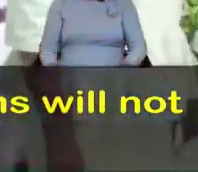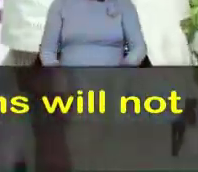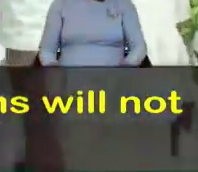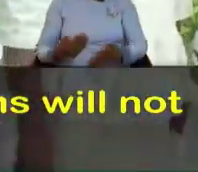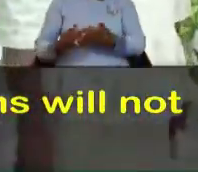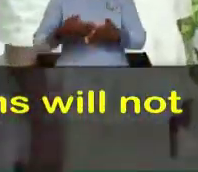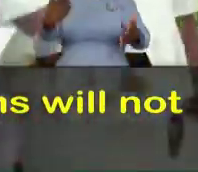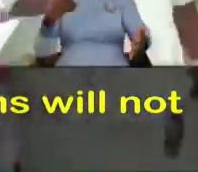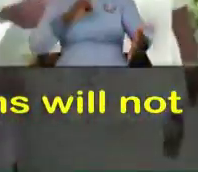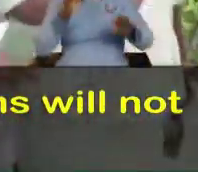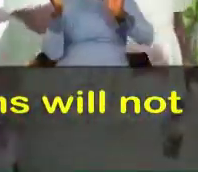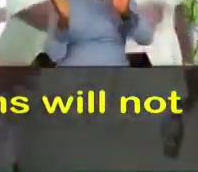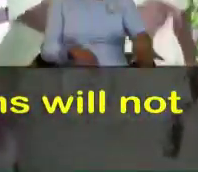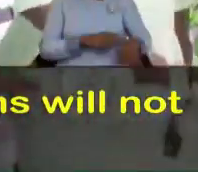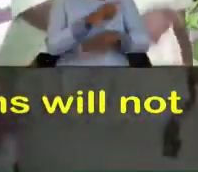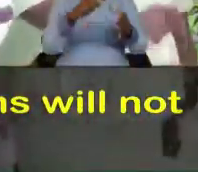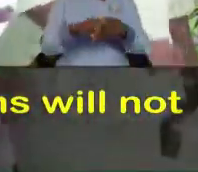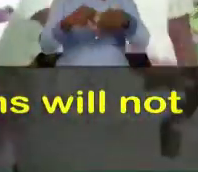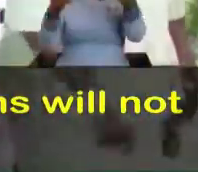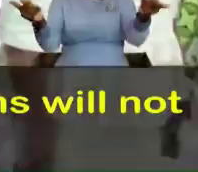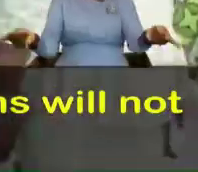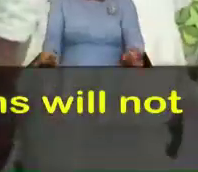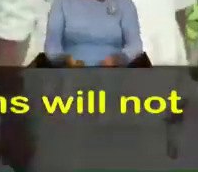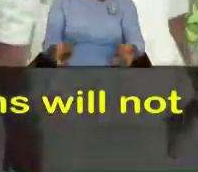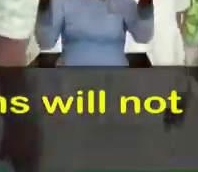Before I leave this place, there, in